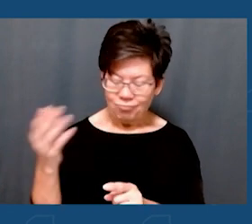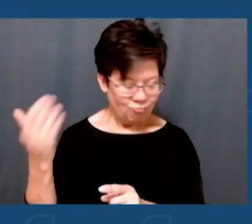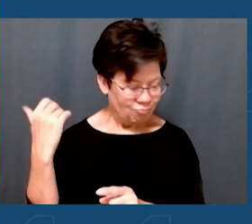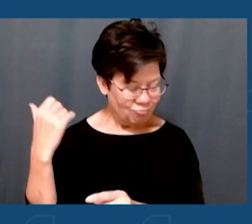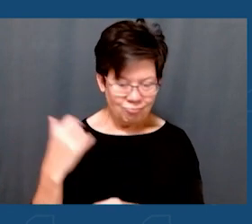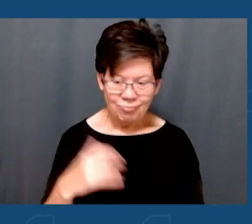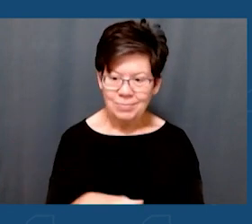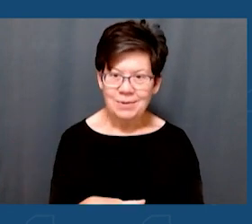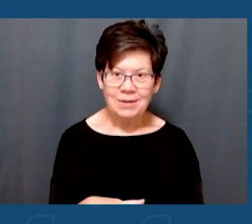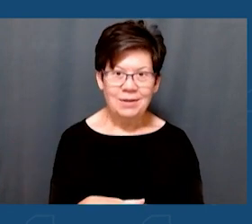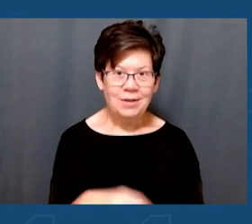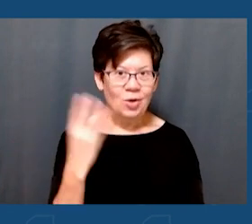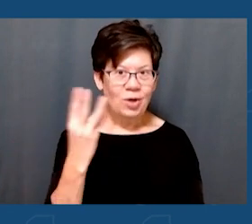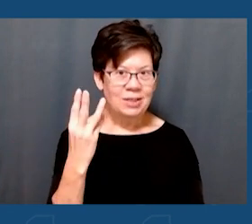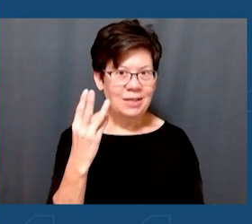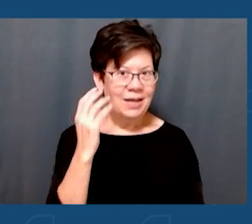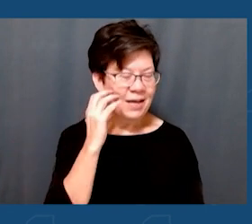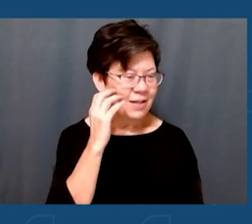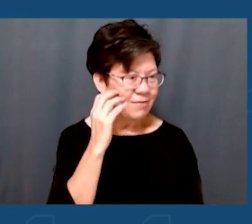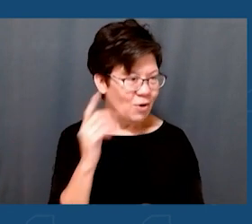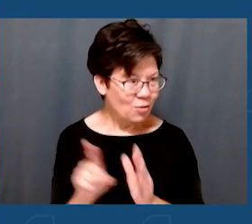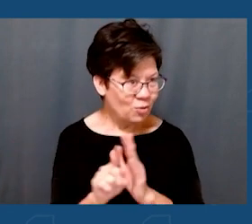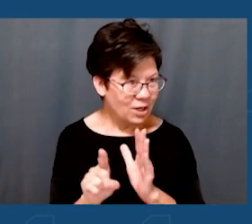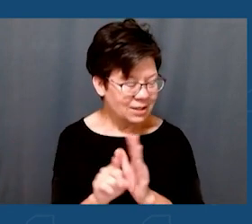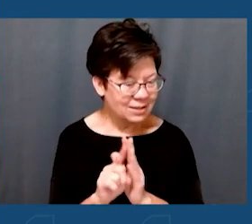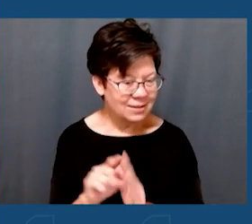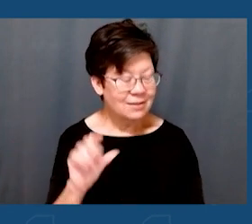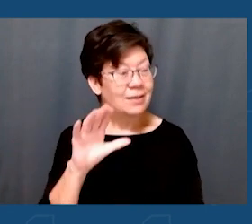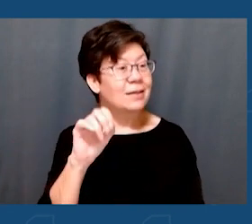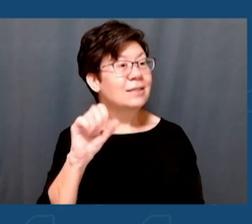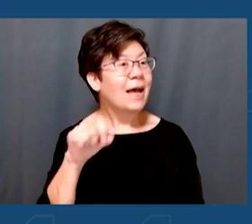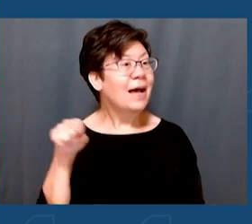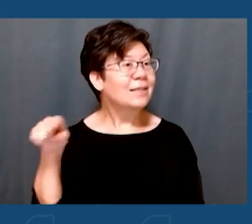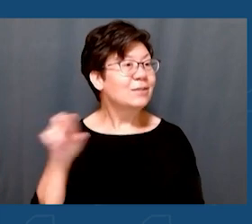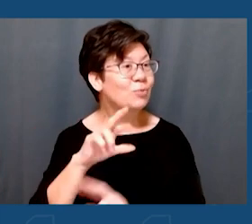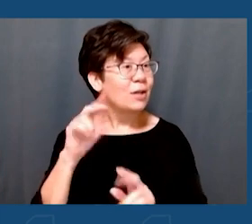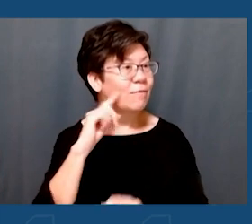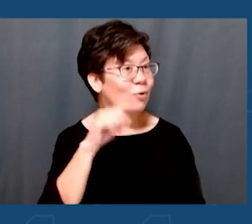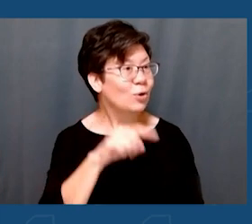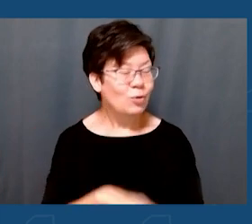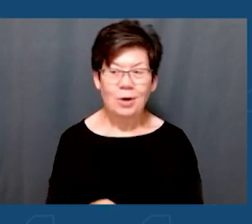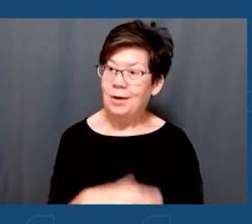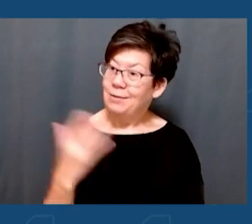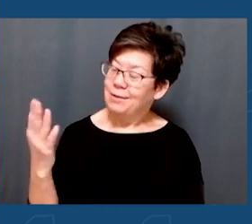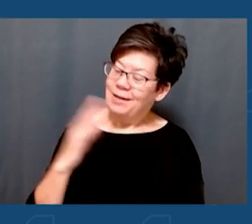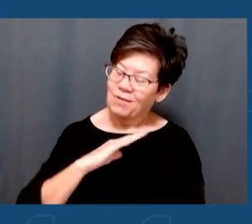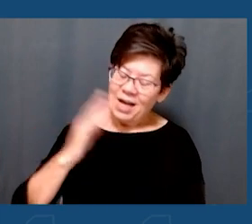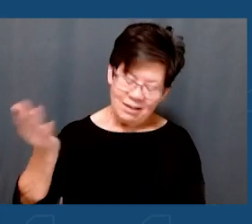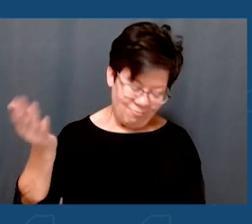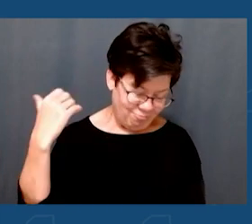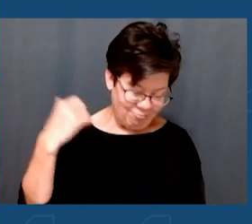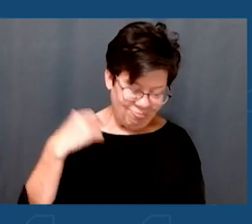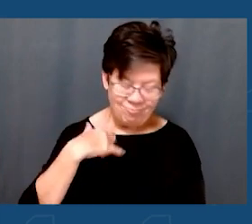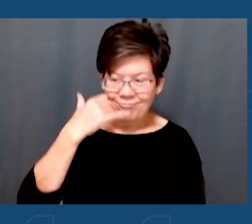Wednesday, the phone will ring, "Kaz Rodriguez on the line for you." Put him right through.